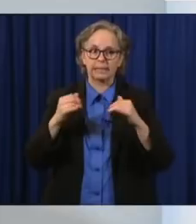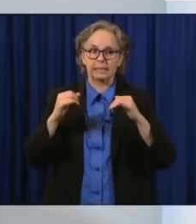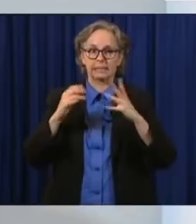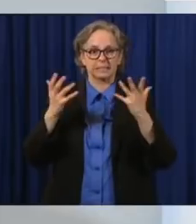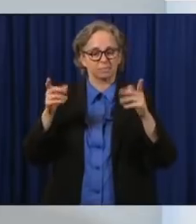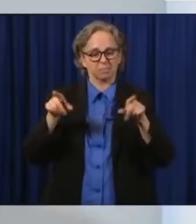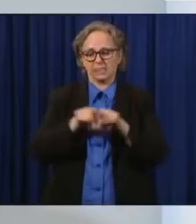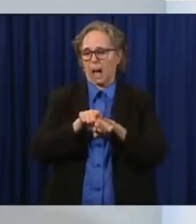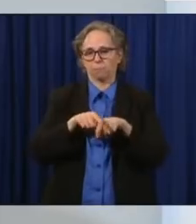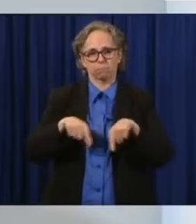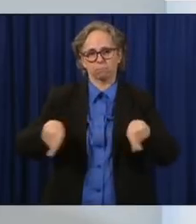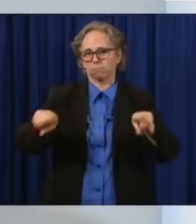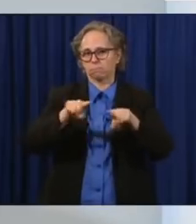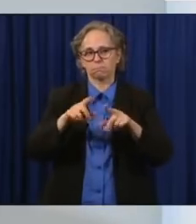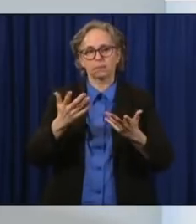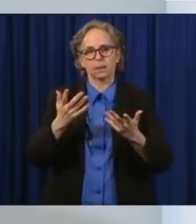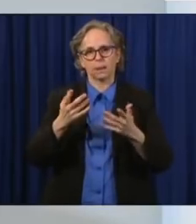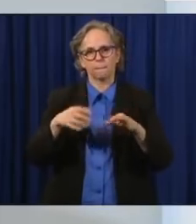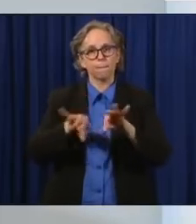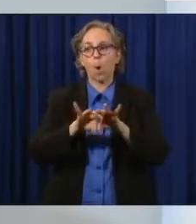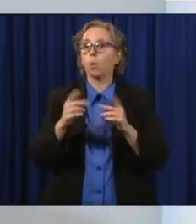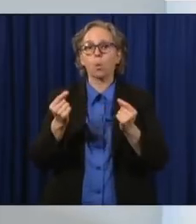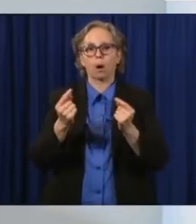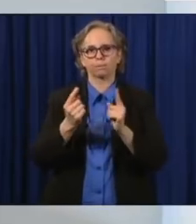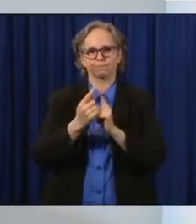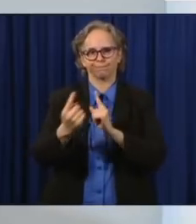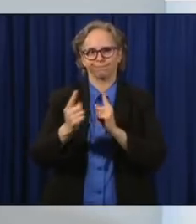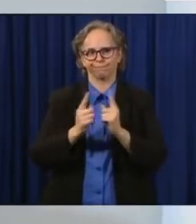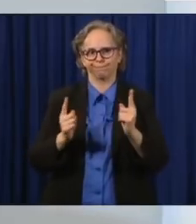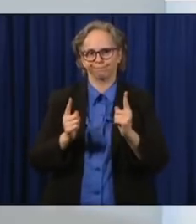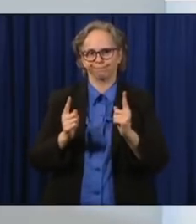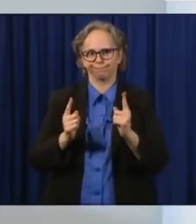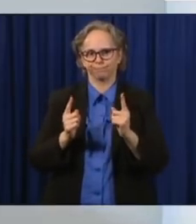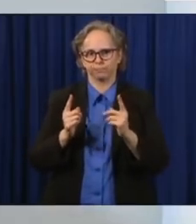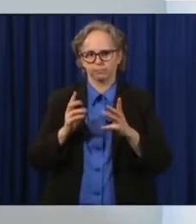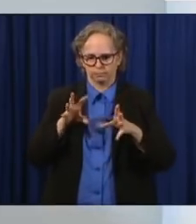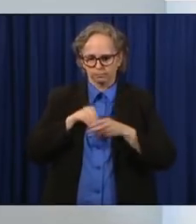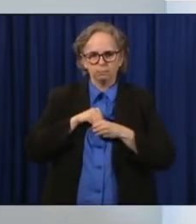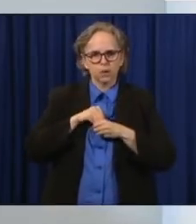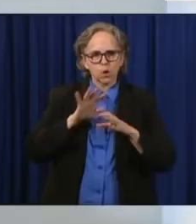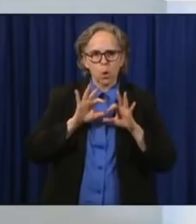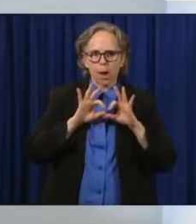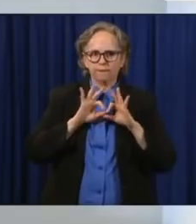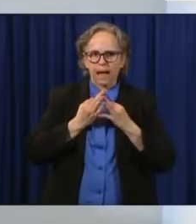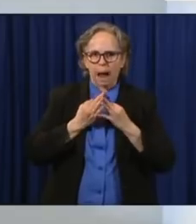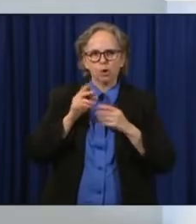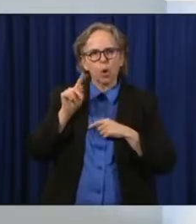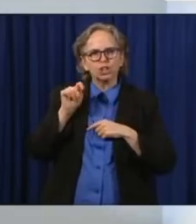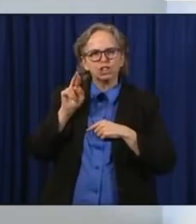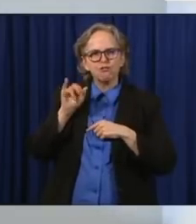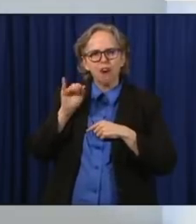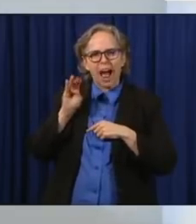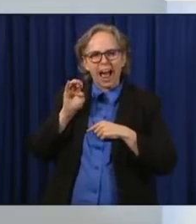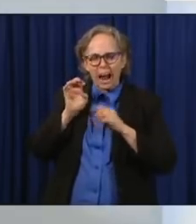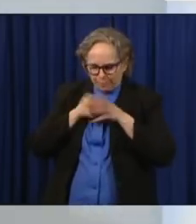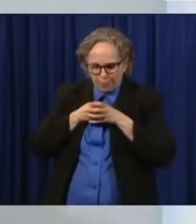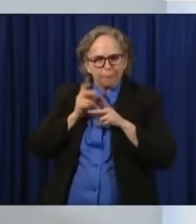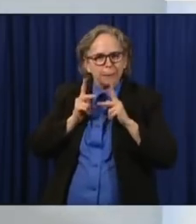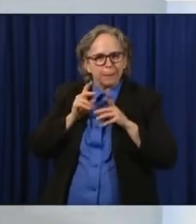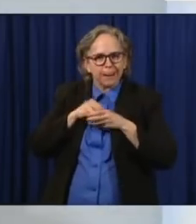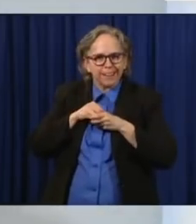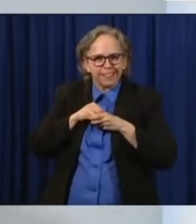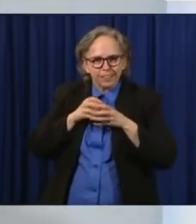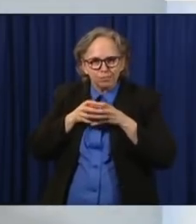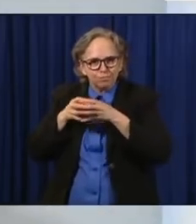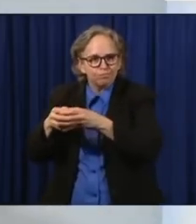to distance. You should keep to your own group of people that you're commonly interacting with. You want to disinfect, you want to wash your hands, and you want to